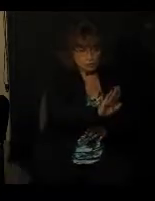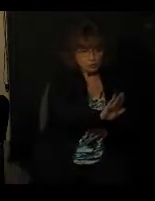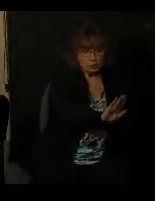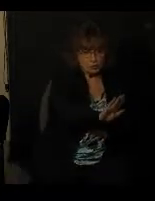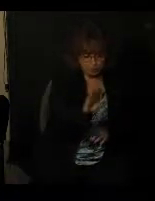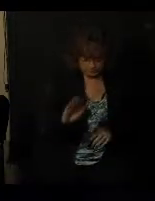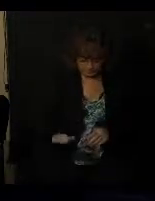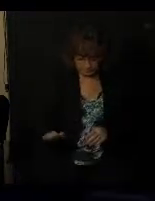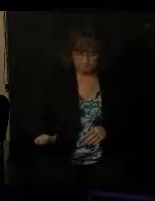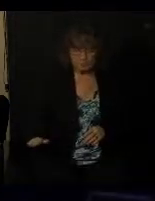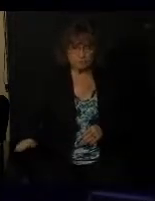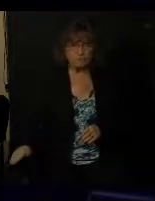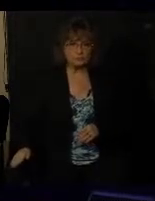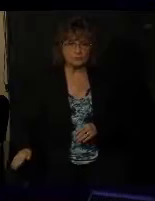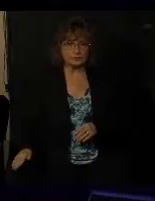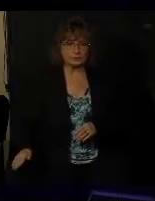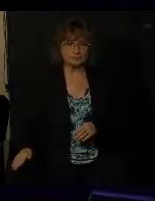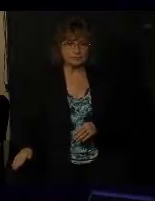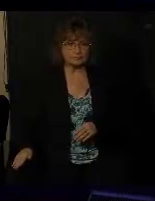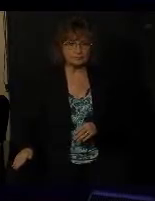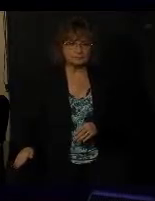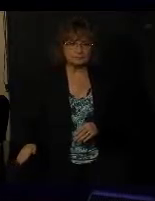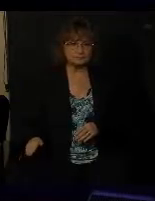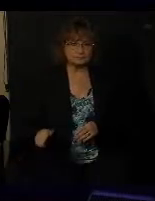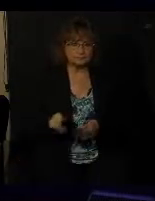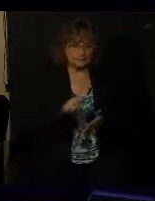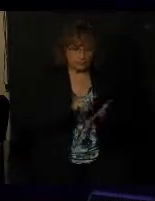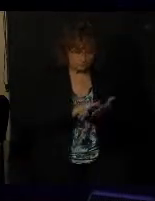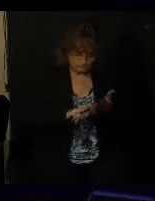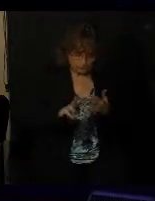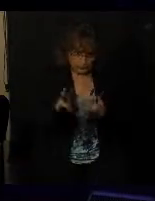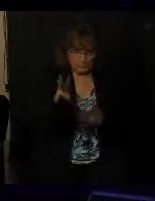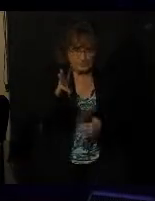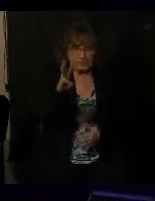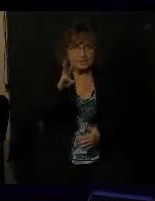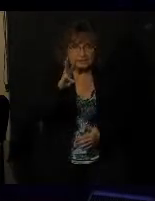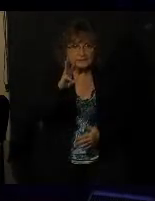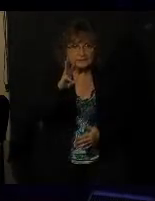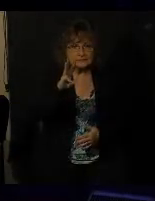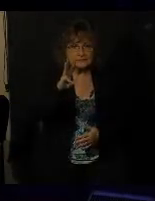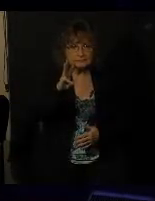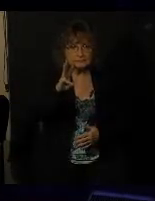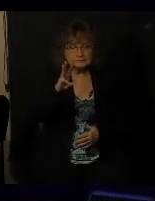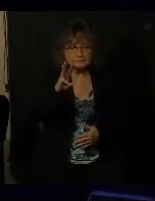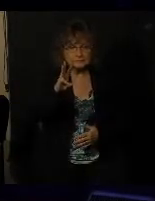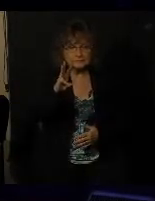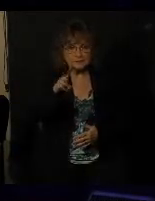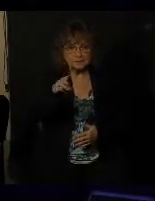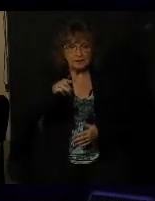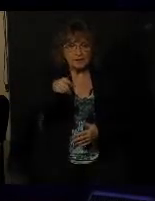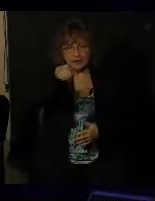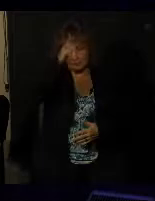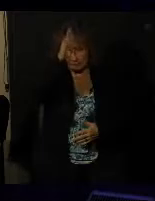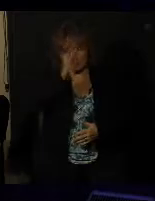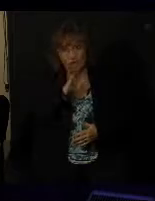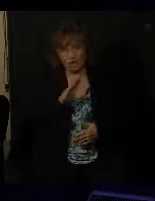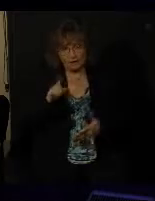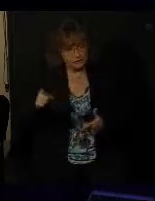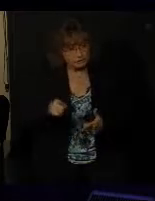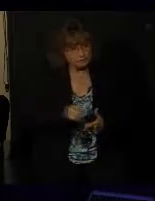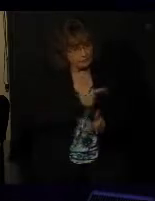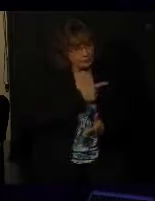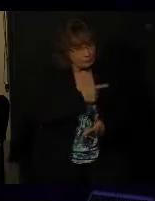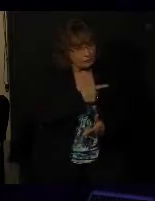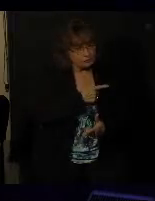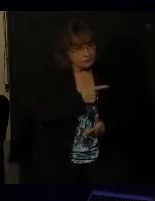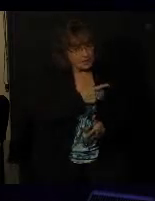offspring." Verse 6, "I am the first, and I am the